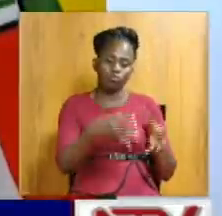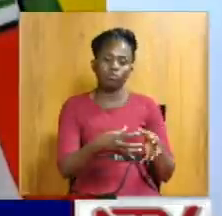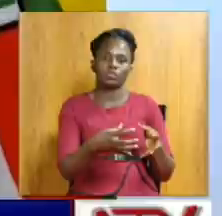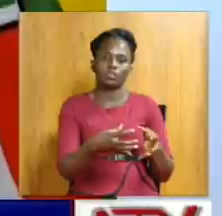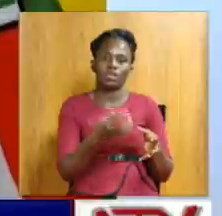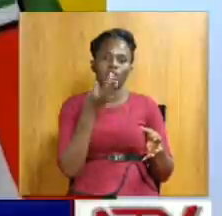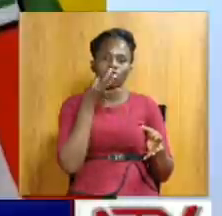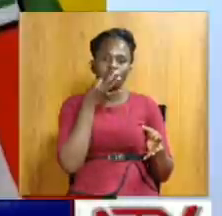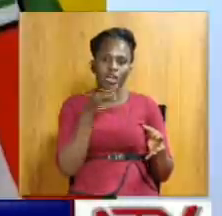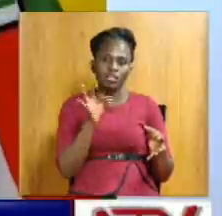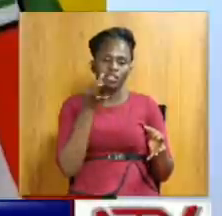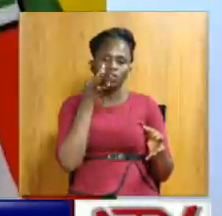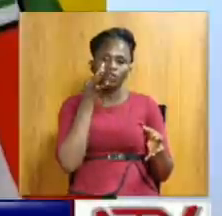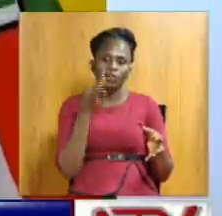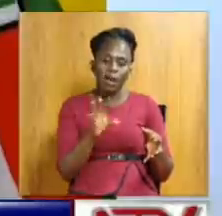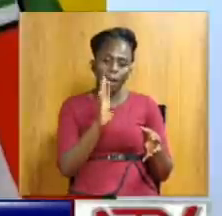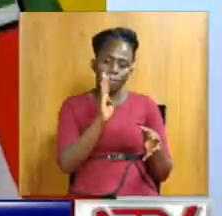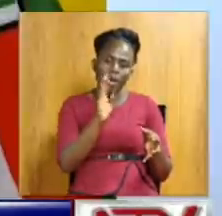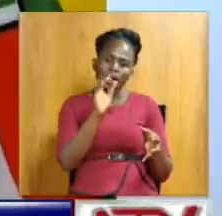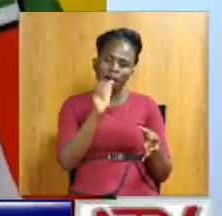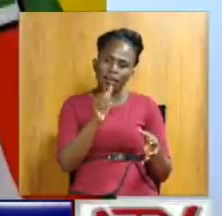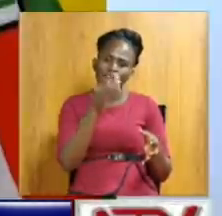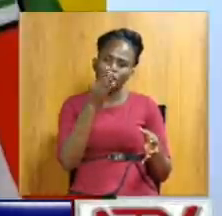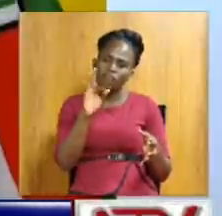Bafaransa, one group were called Bafaransa,